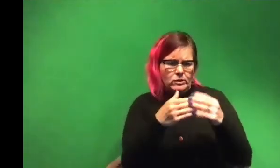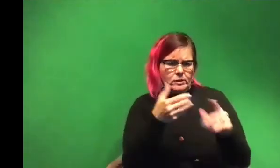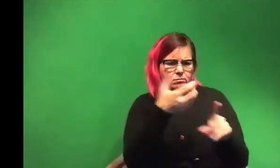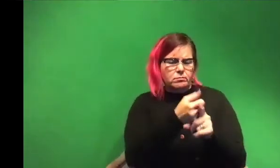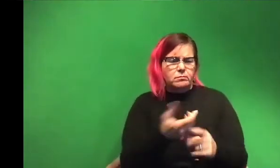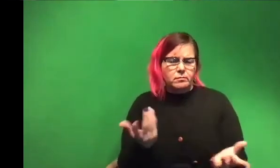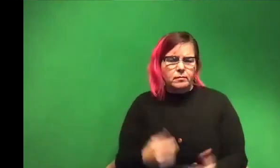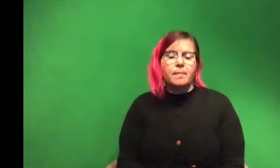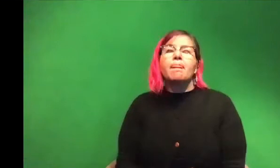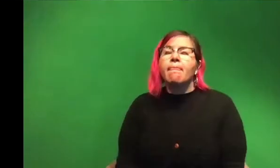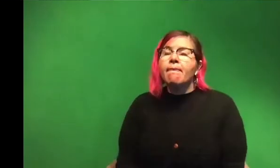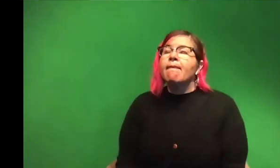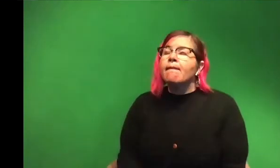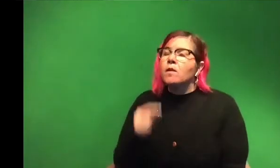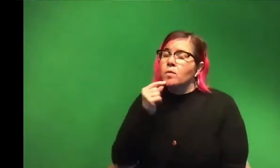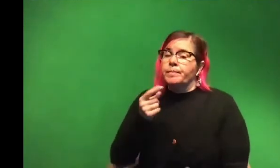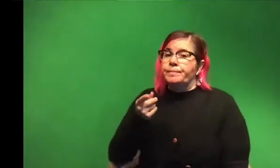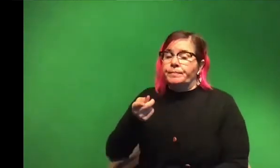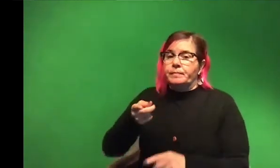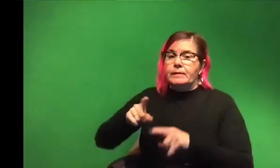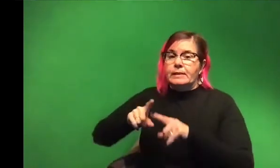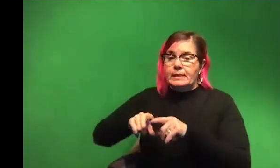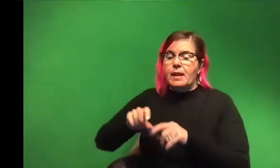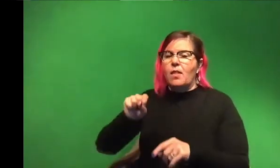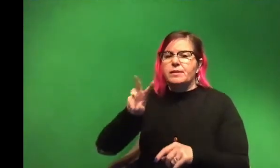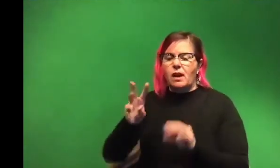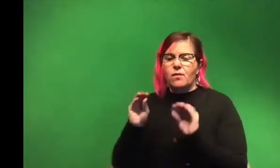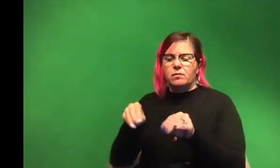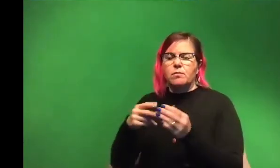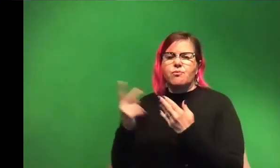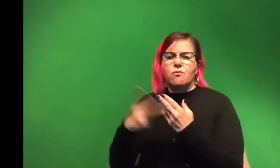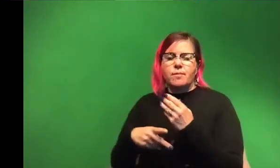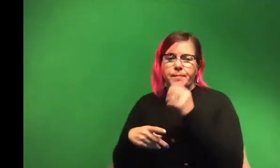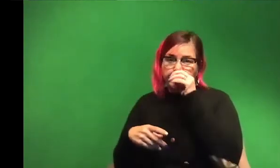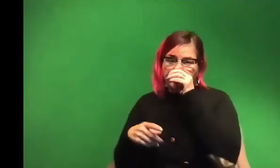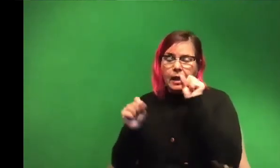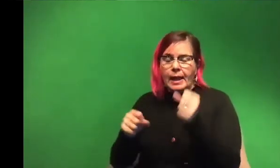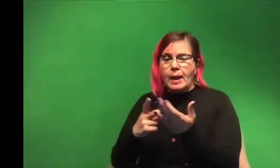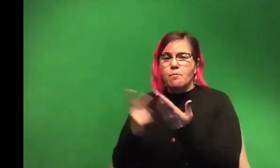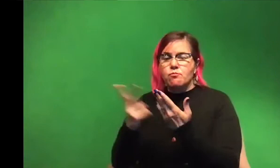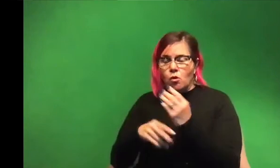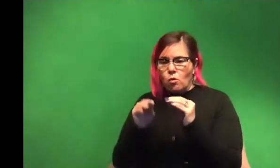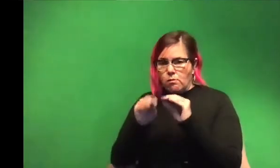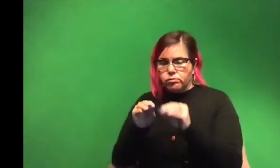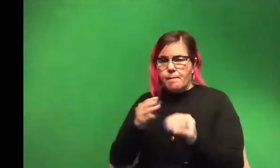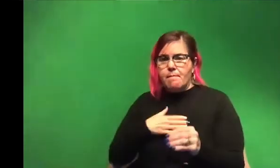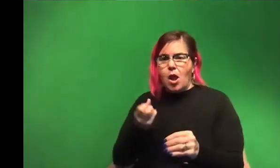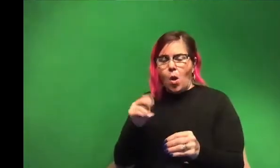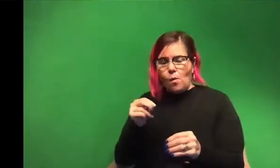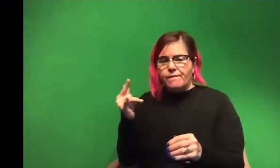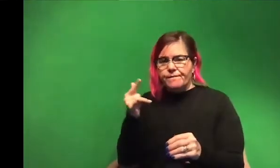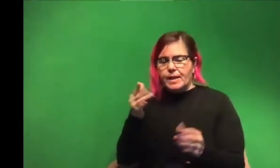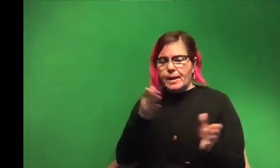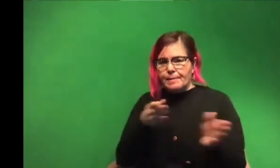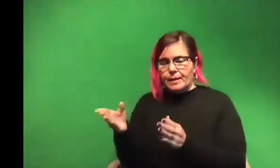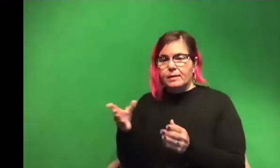really cool. Depending on the software program that I'm using, I can actually program my own flight plan, and then